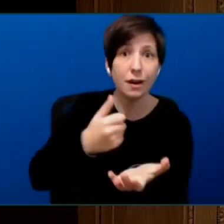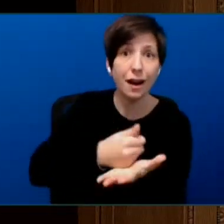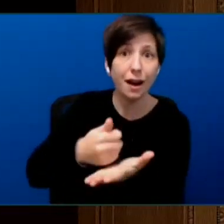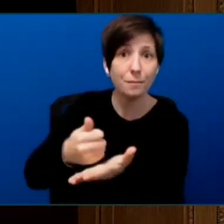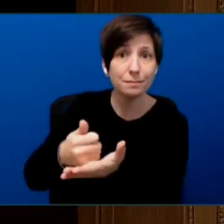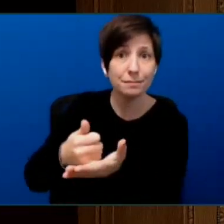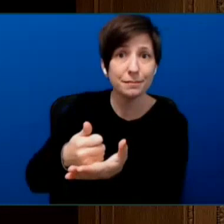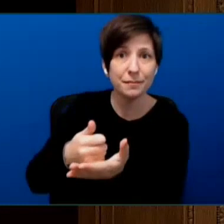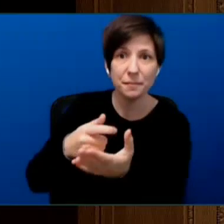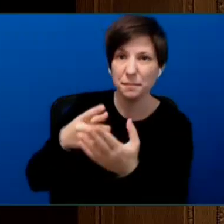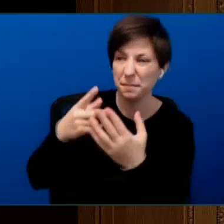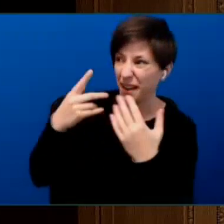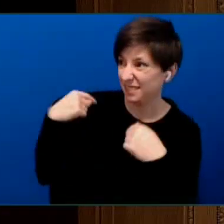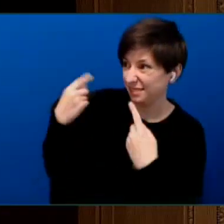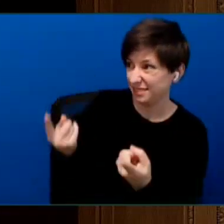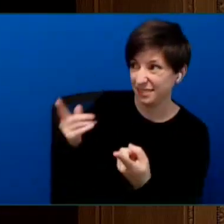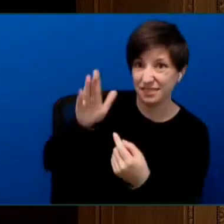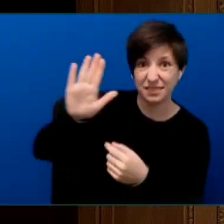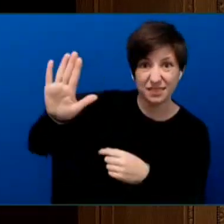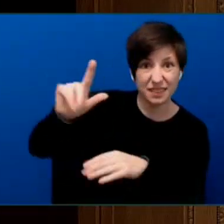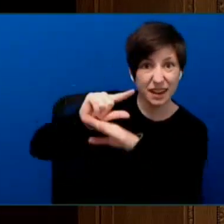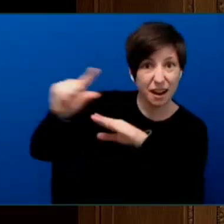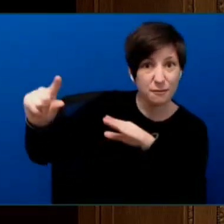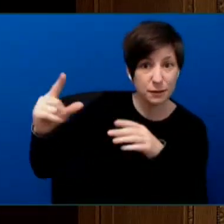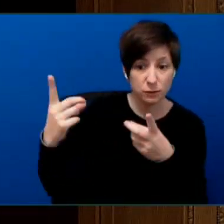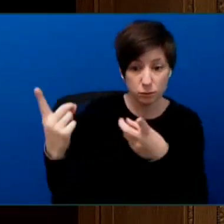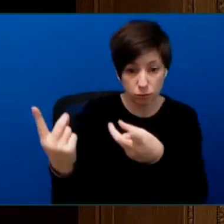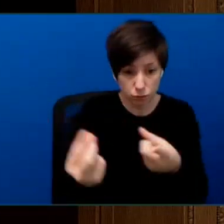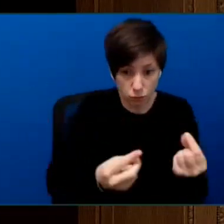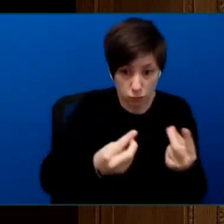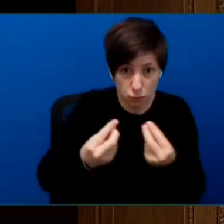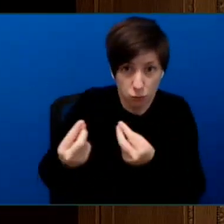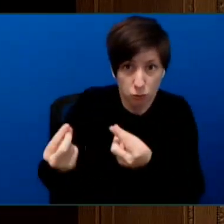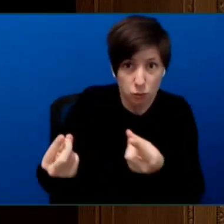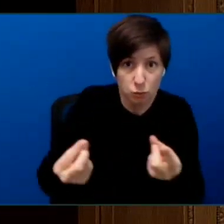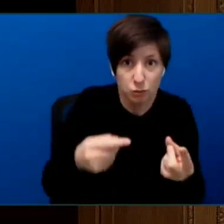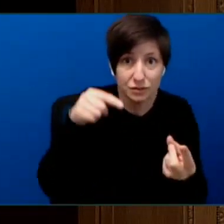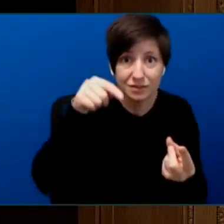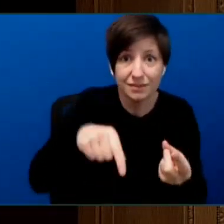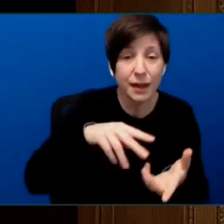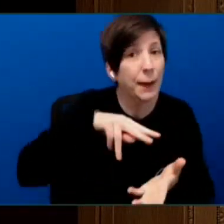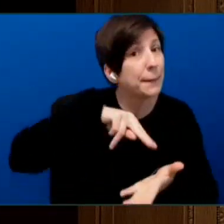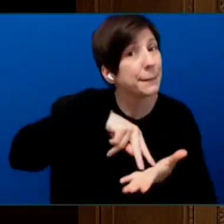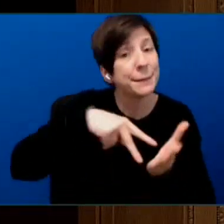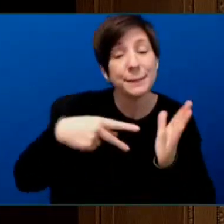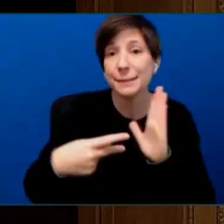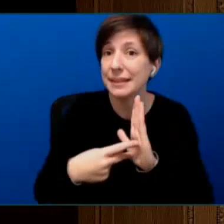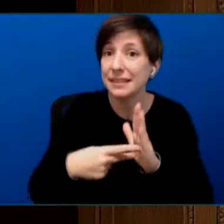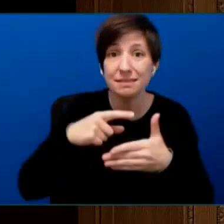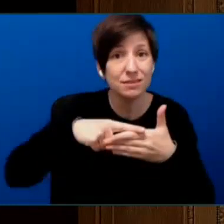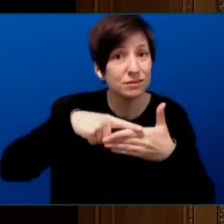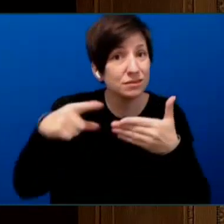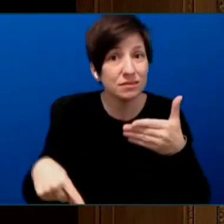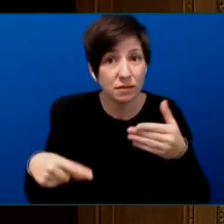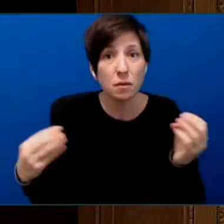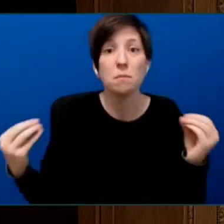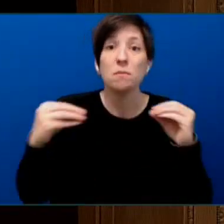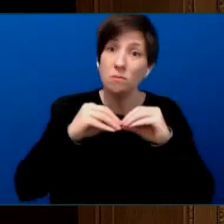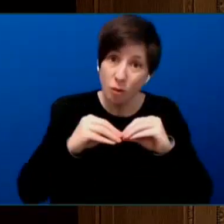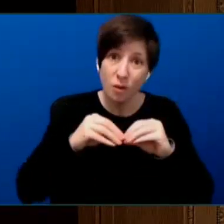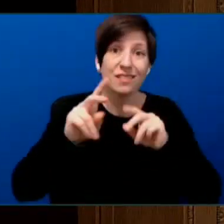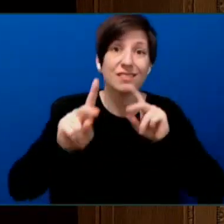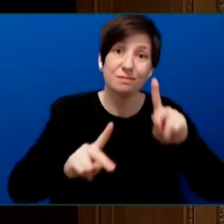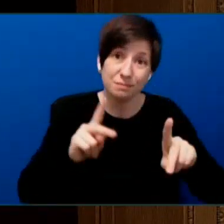approach is condemning more people, more young people, to a life